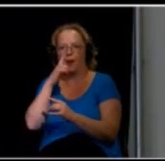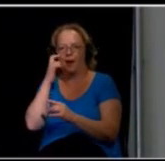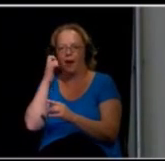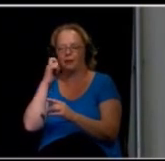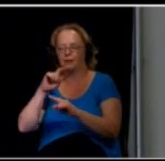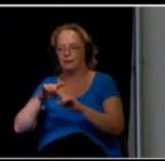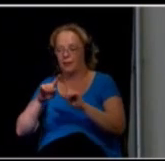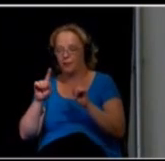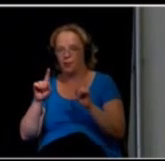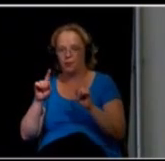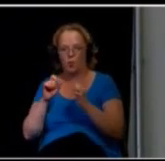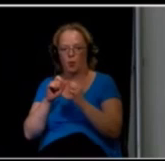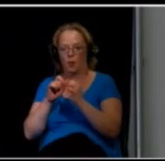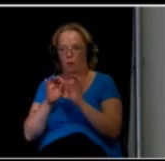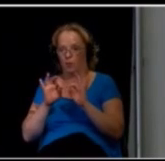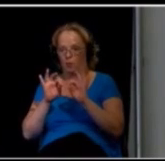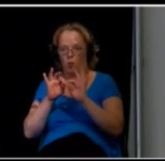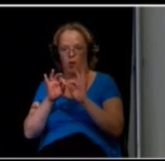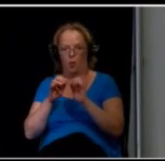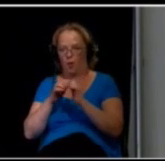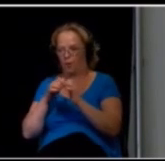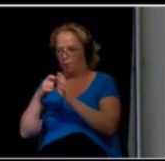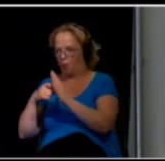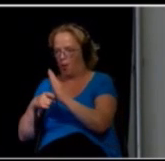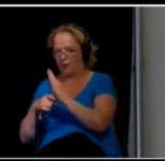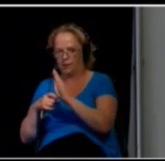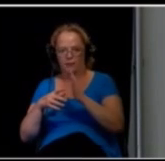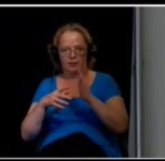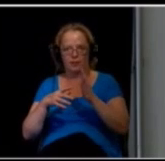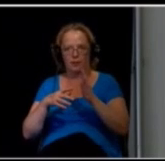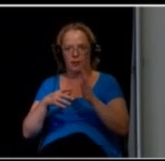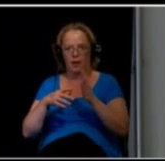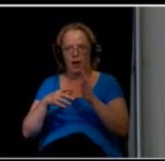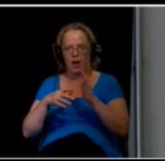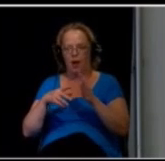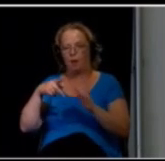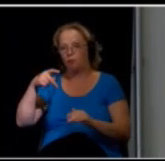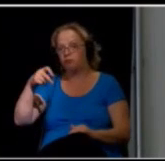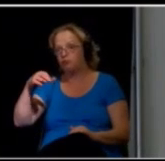between price and cost. The cost to the utilities